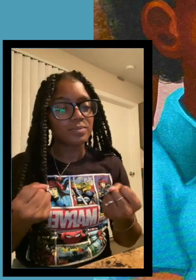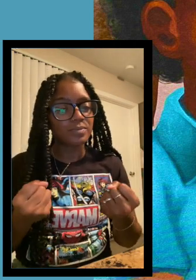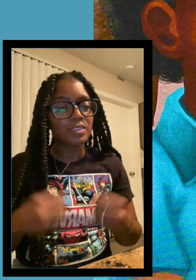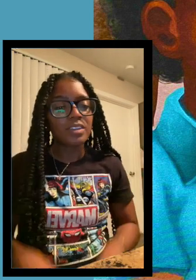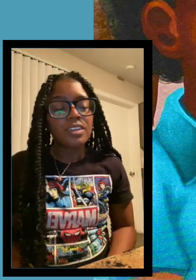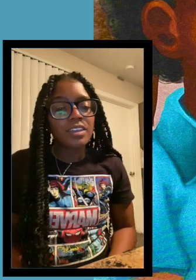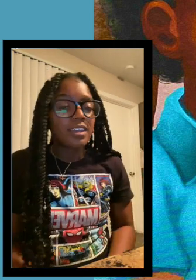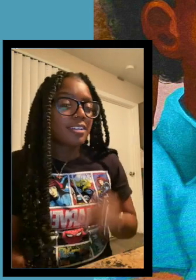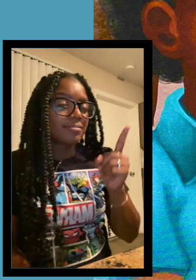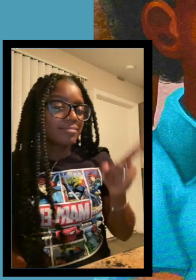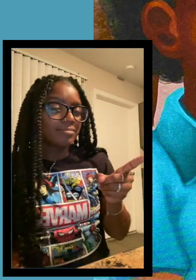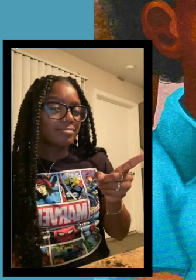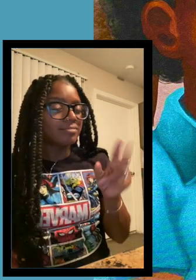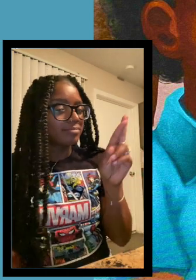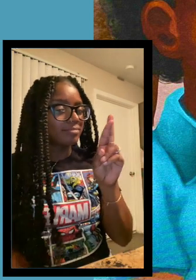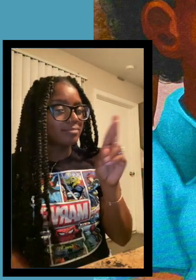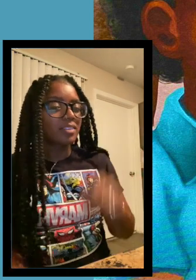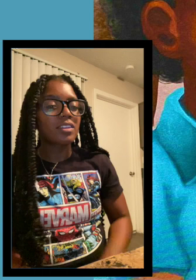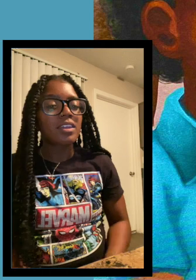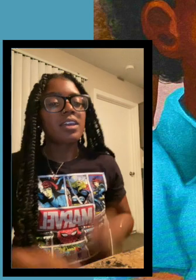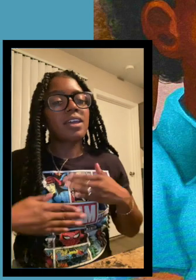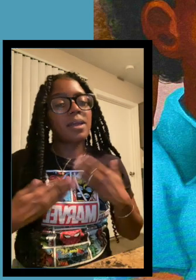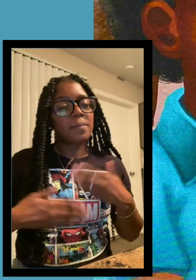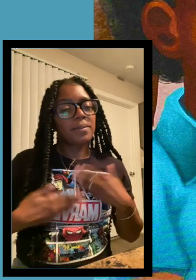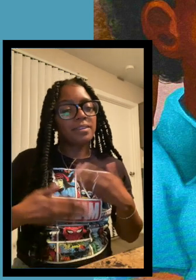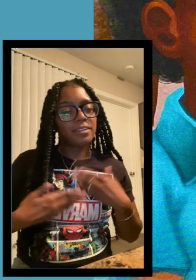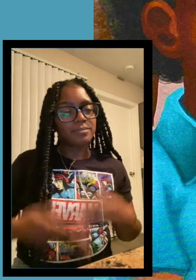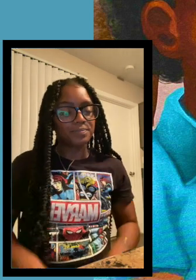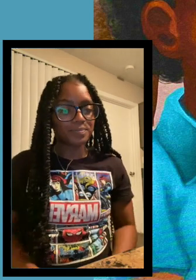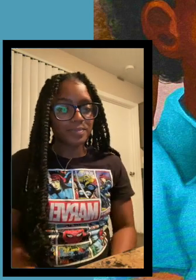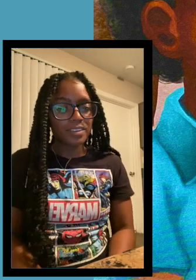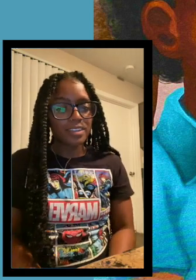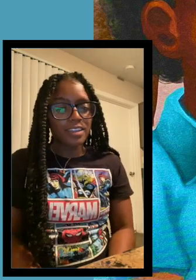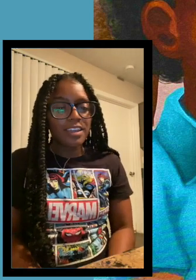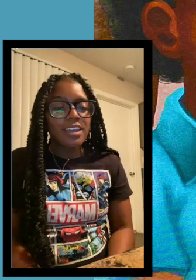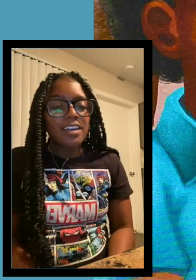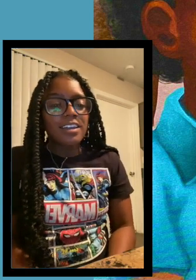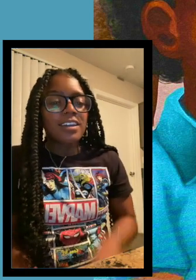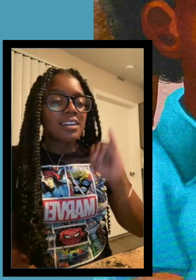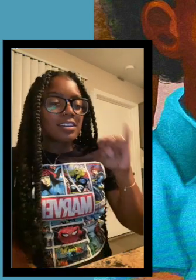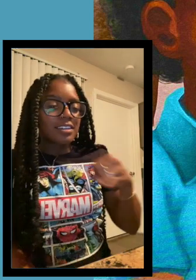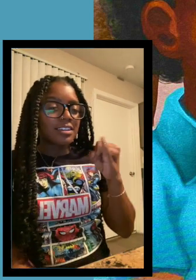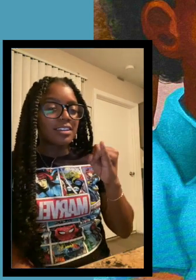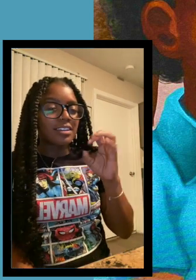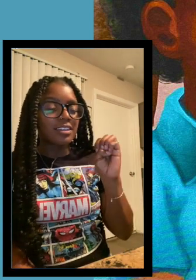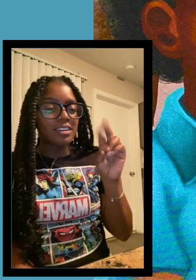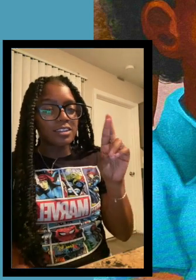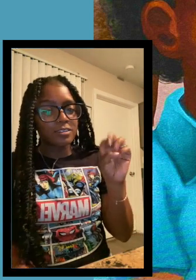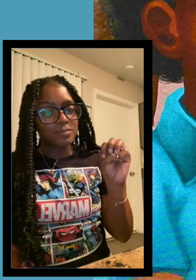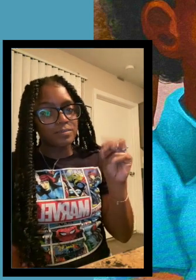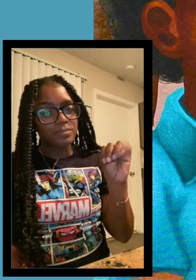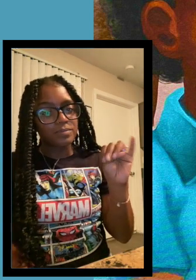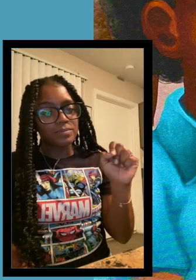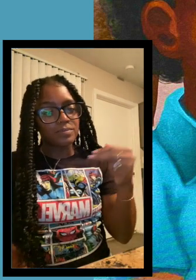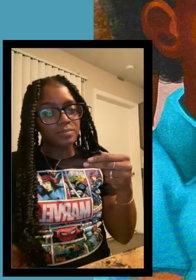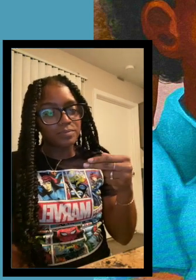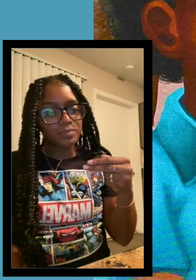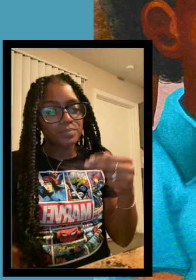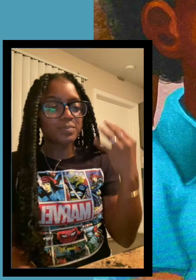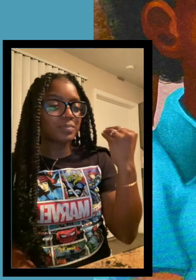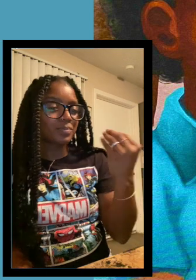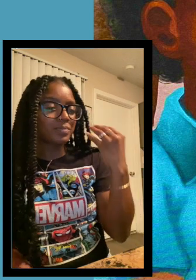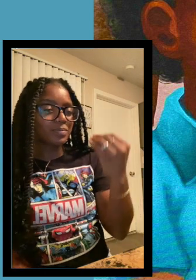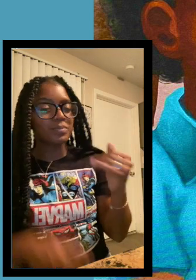language so that you can talk to her on your own. She's happy and willing to demonstrate." From that day